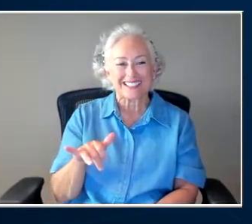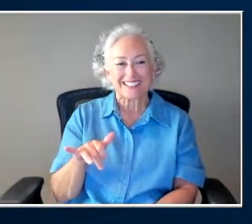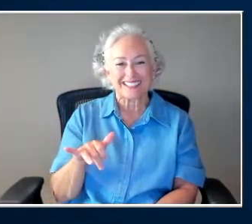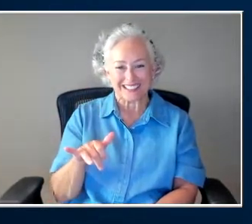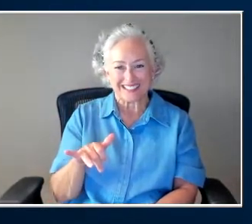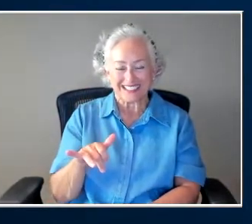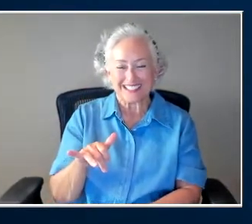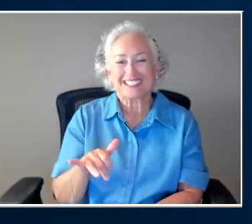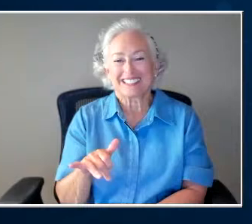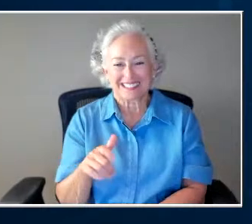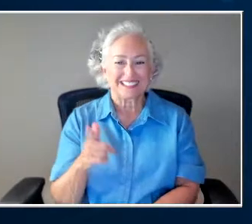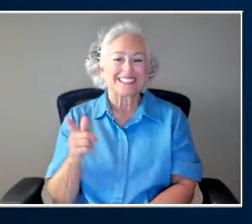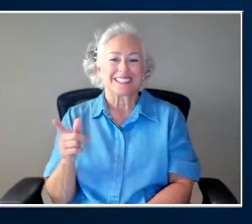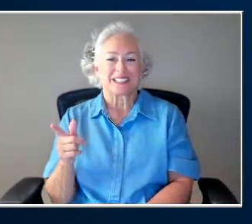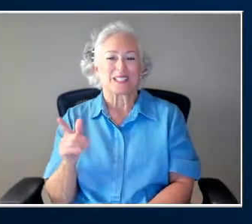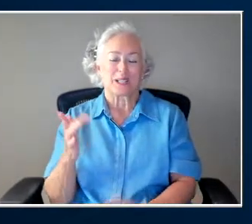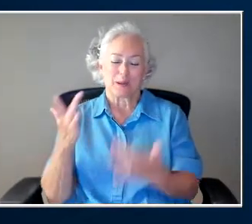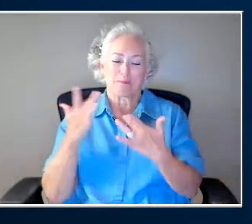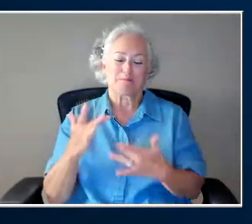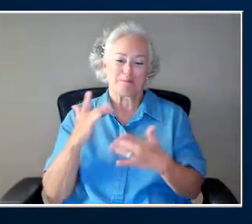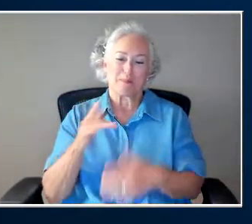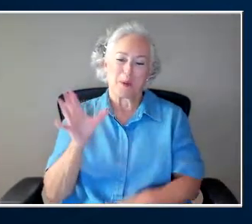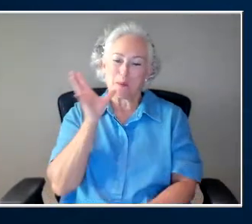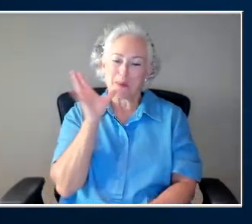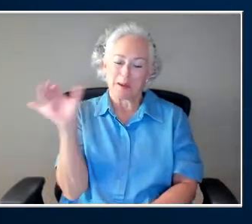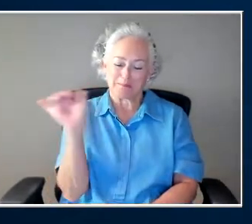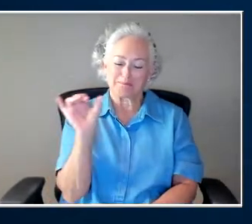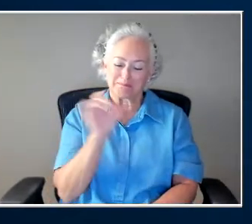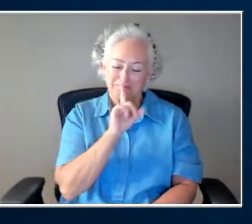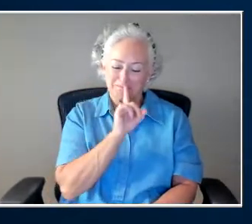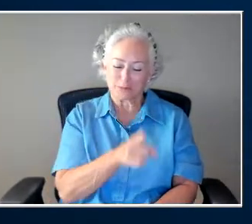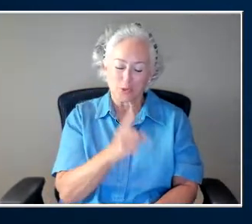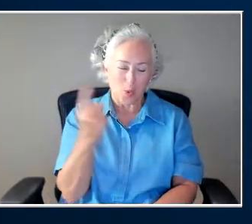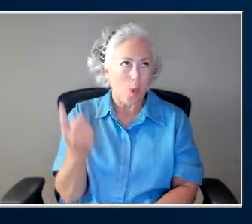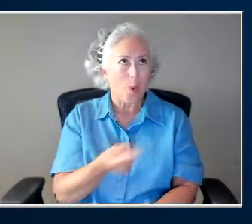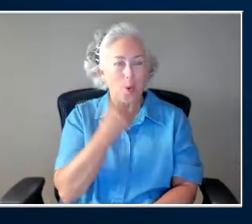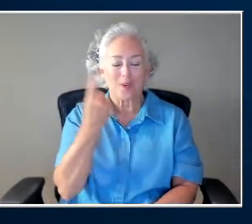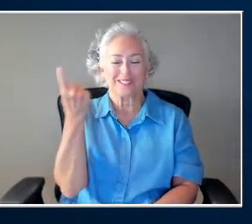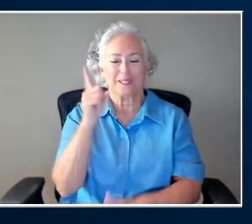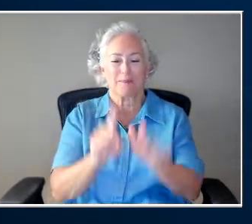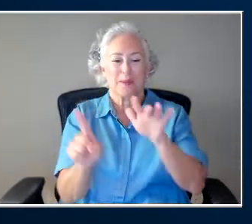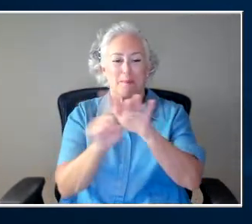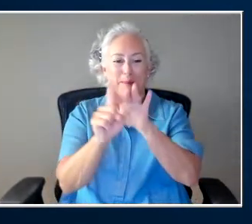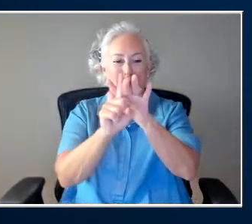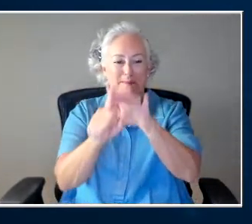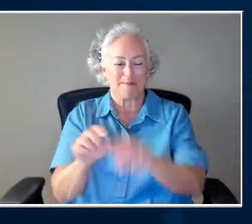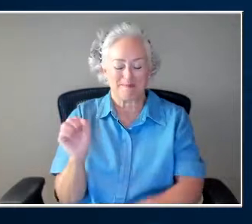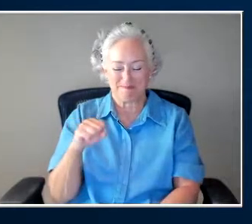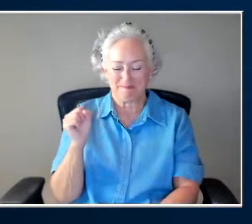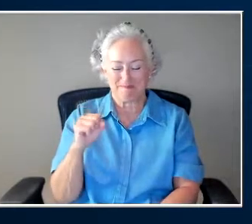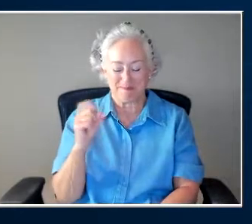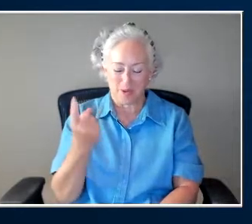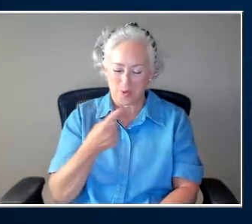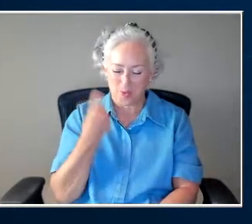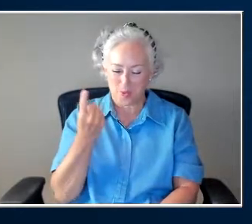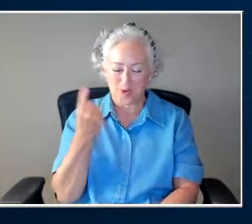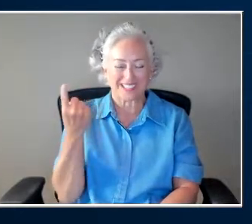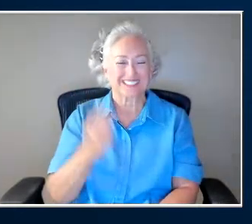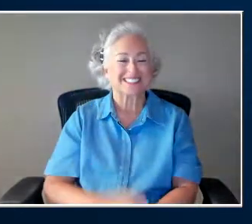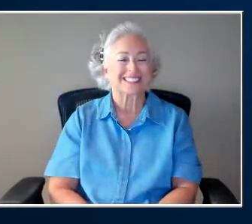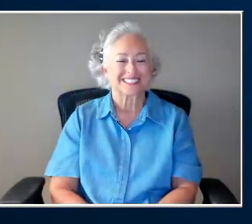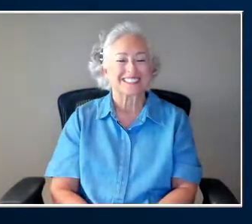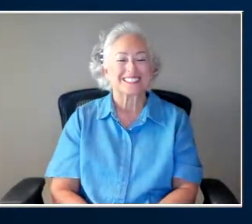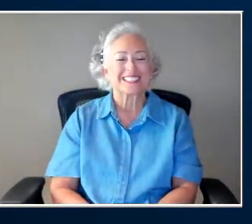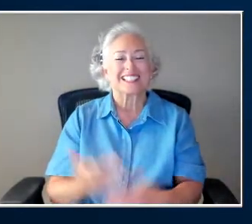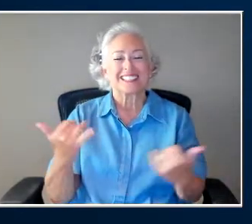Yes, poor mom is right. It's always something. It is. It's always something. We have some really